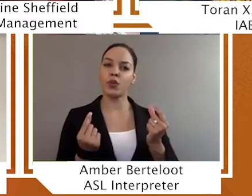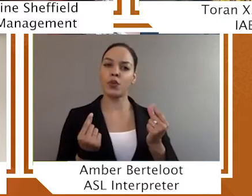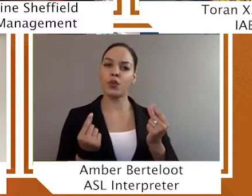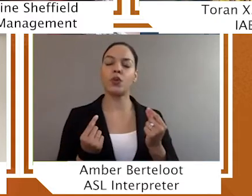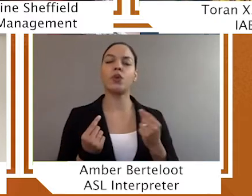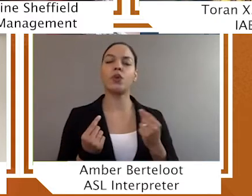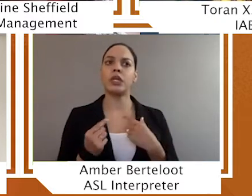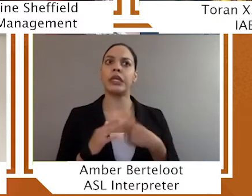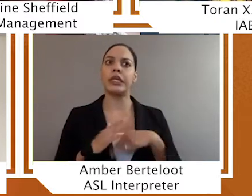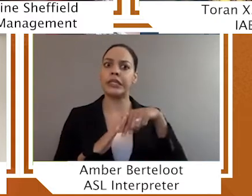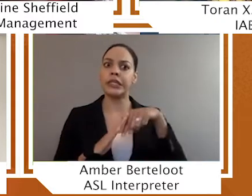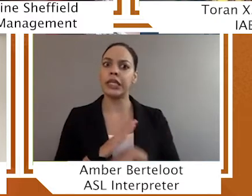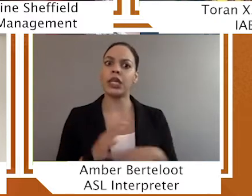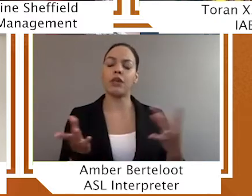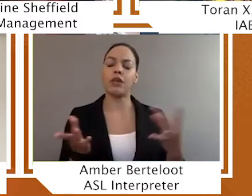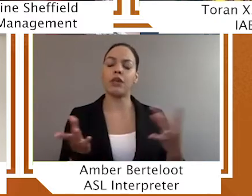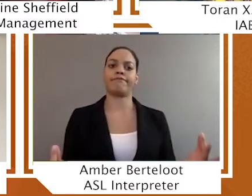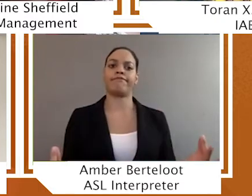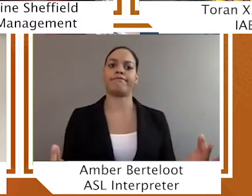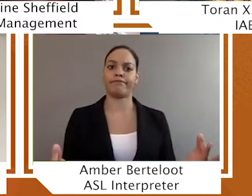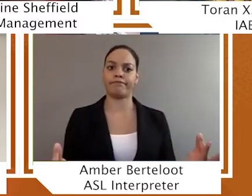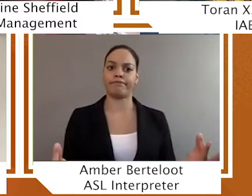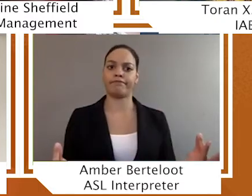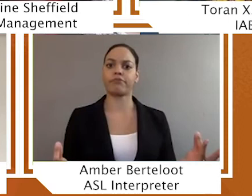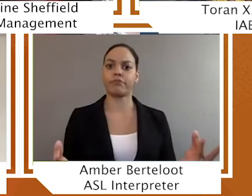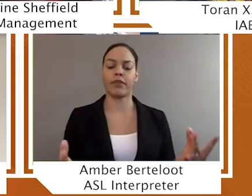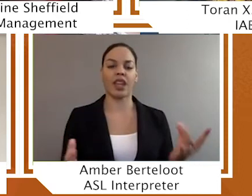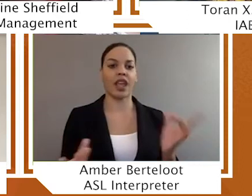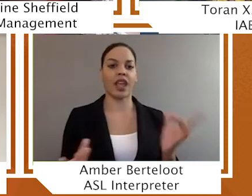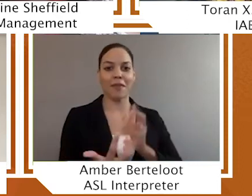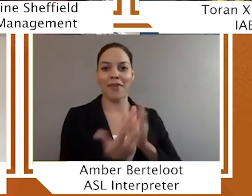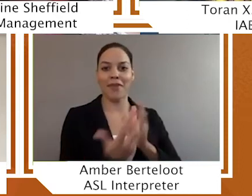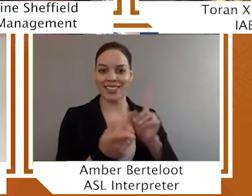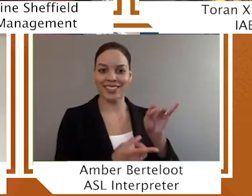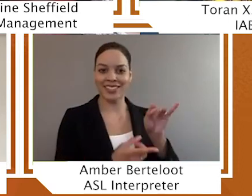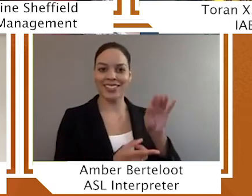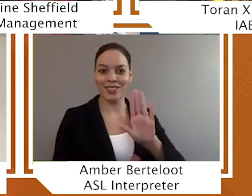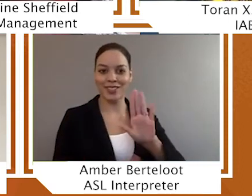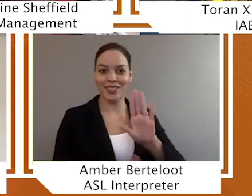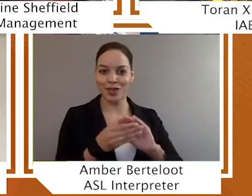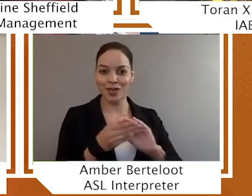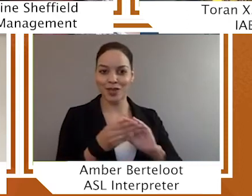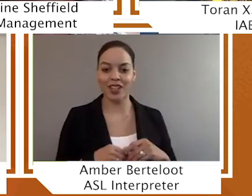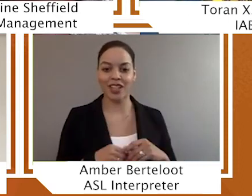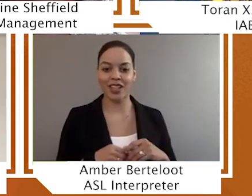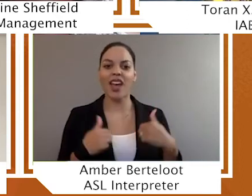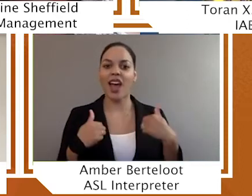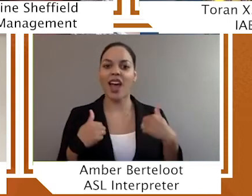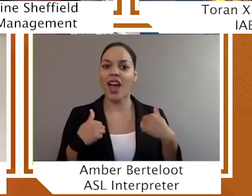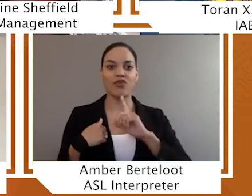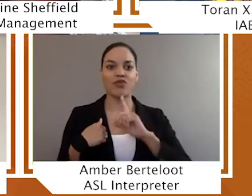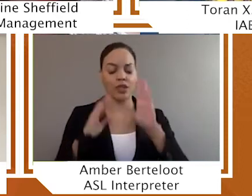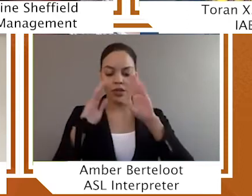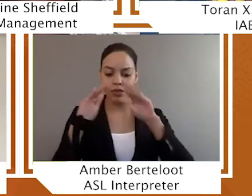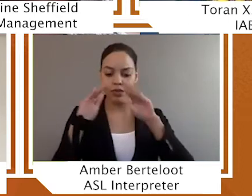meditation practice. And that goes right into the core of what Denise is talking about. And I have doubled down on that practice, and it's a